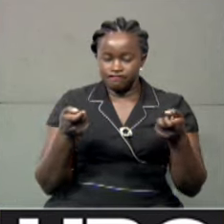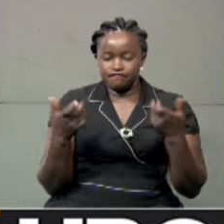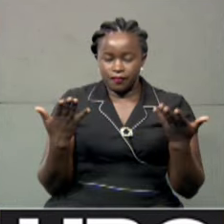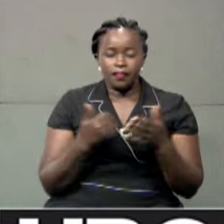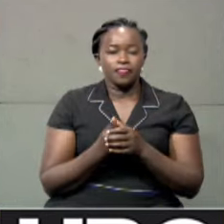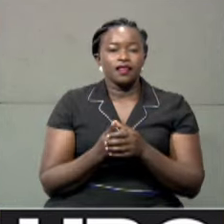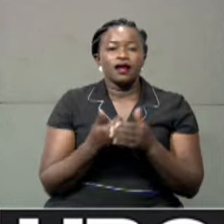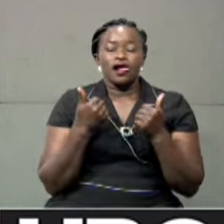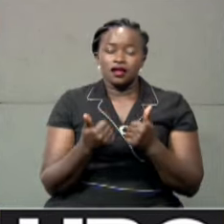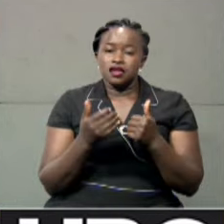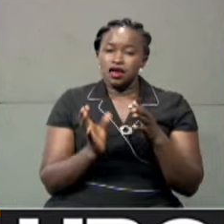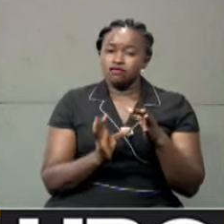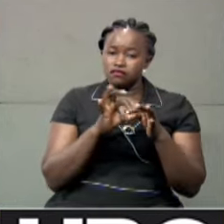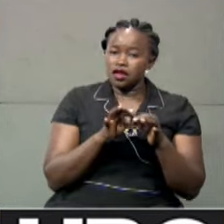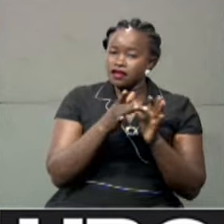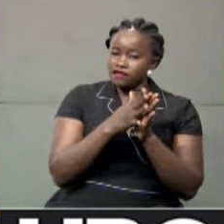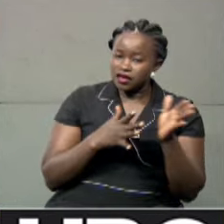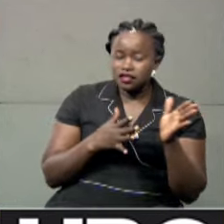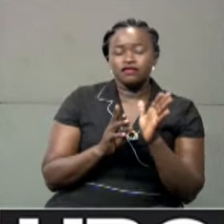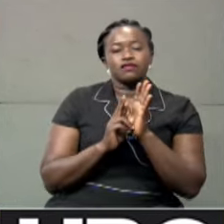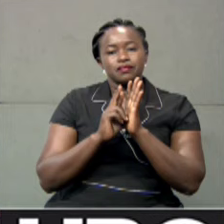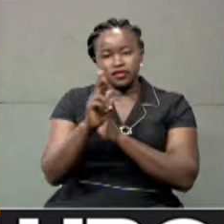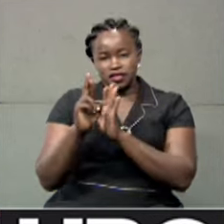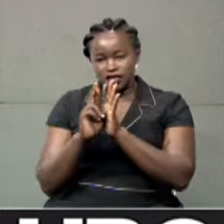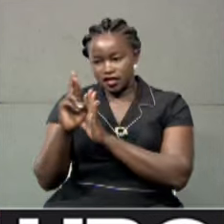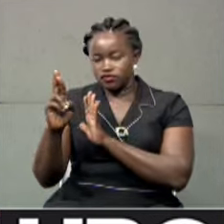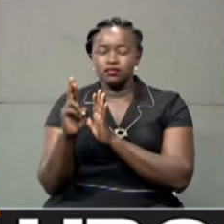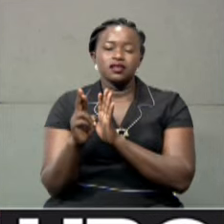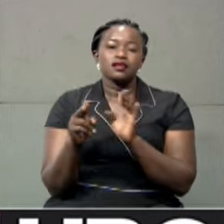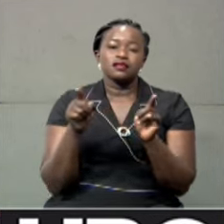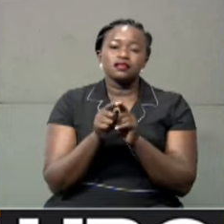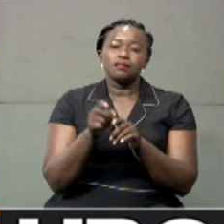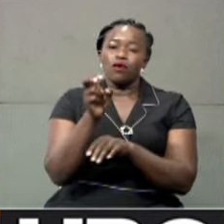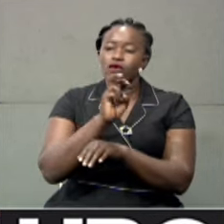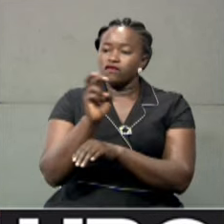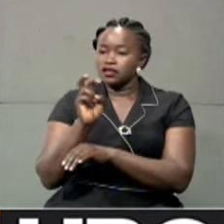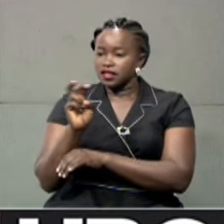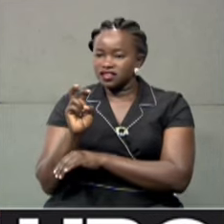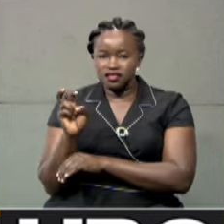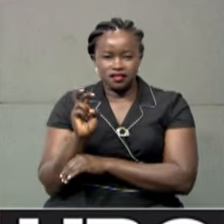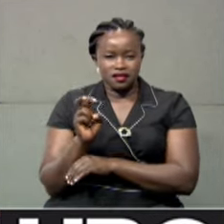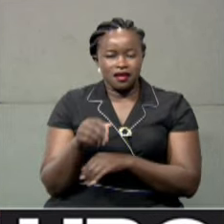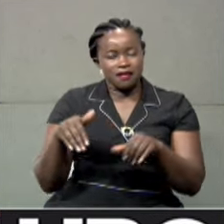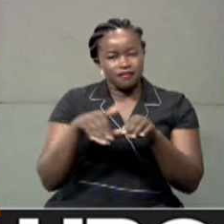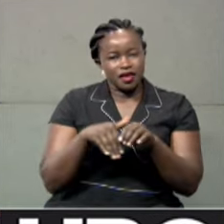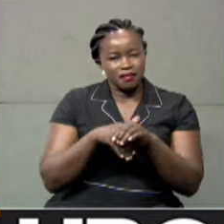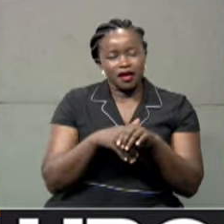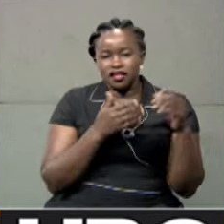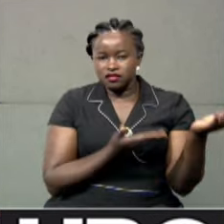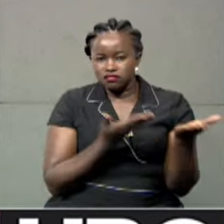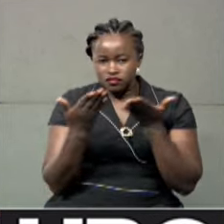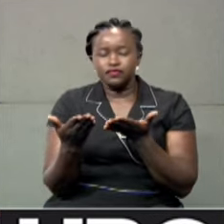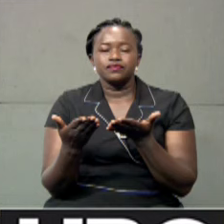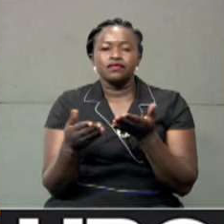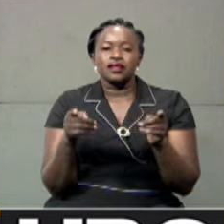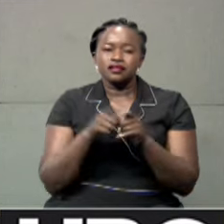In pursuit of effective representation and oversight, members raised and